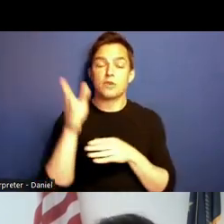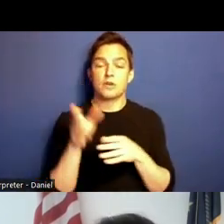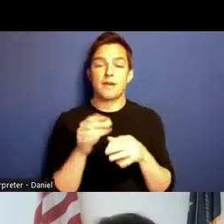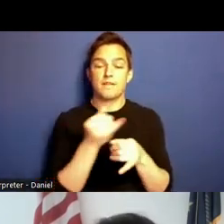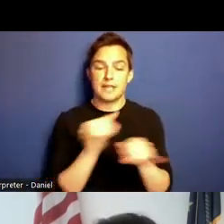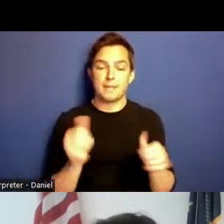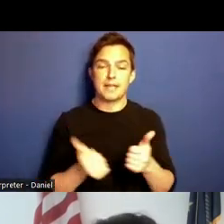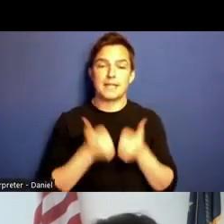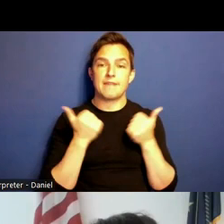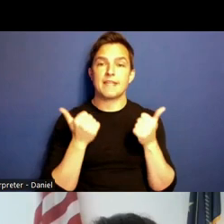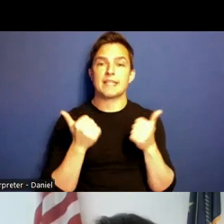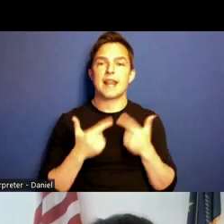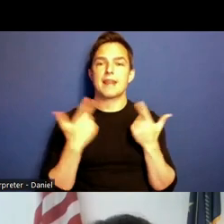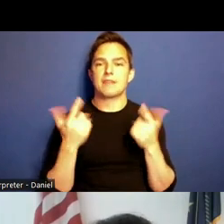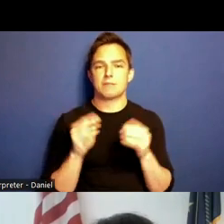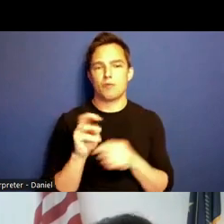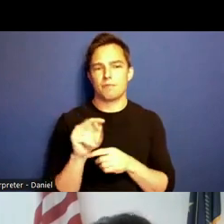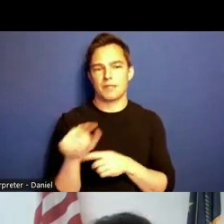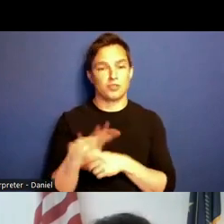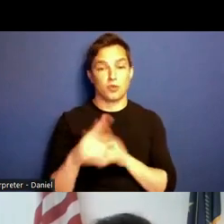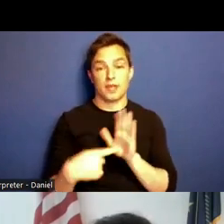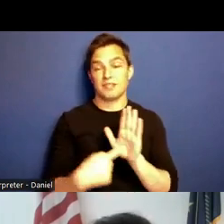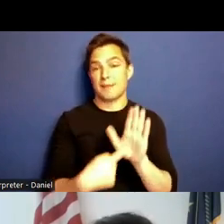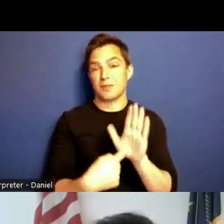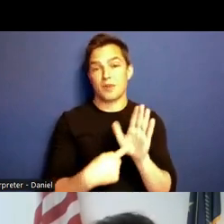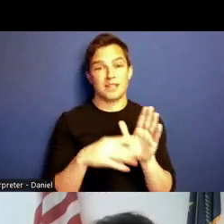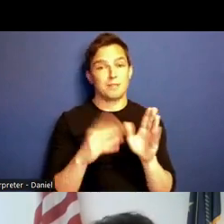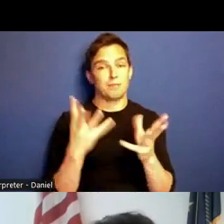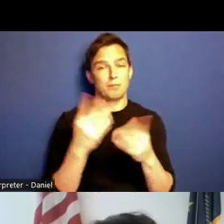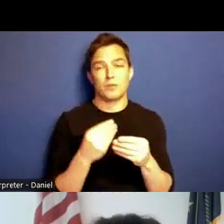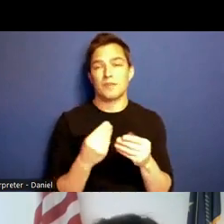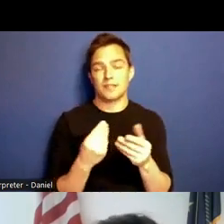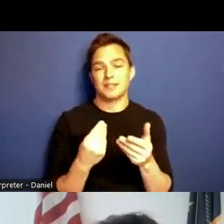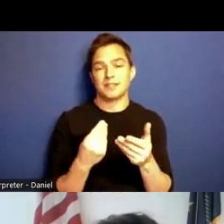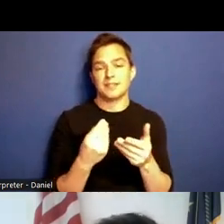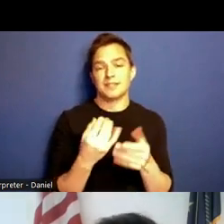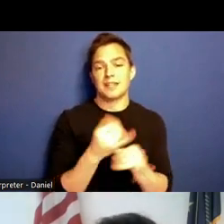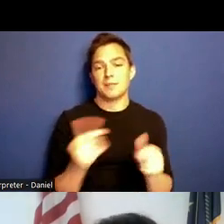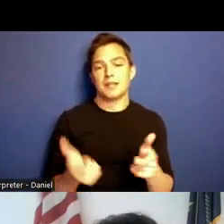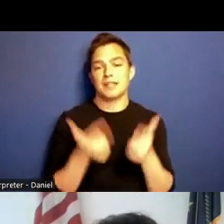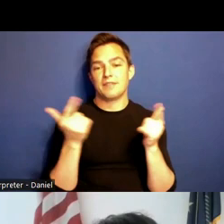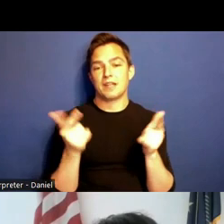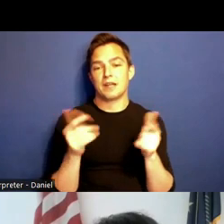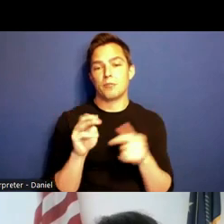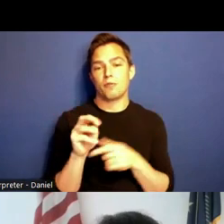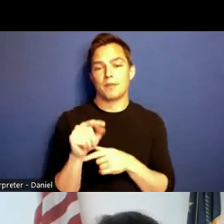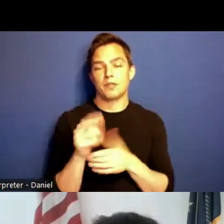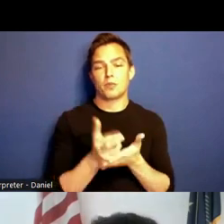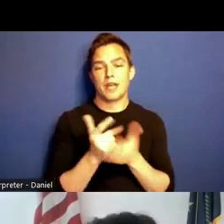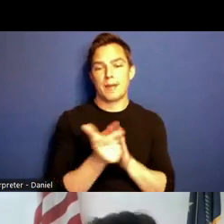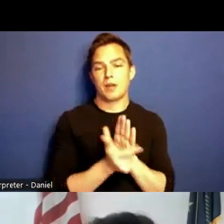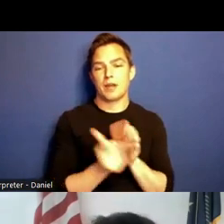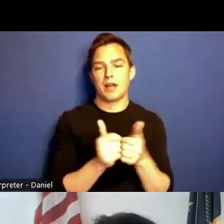movement. You all demonstrated beautifully today about the independent living movement and the Rehab Act and how they